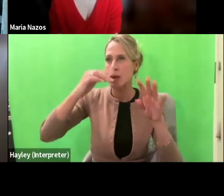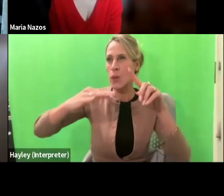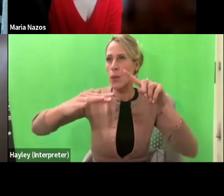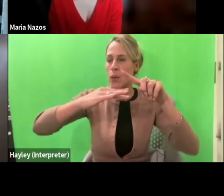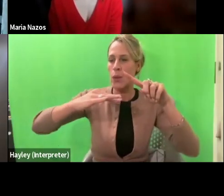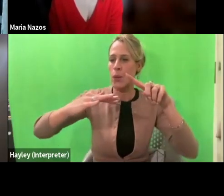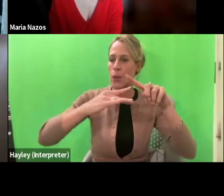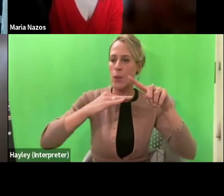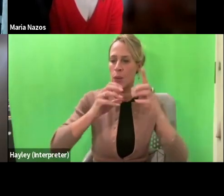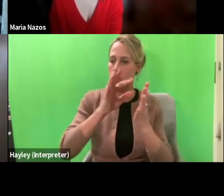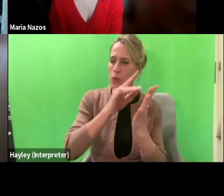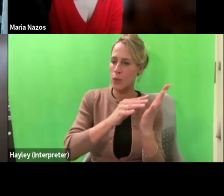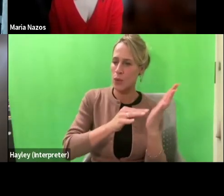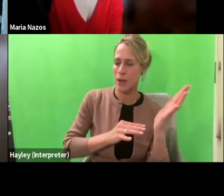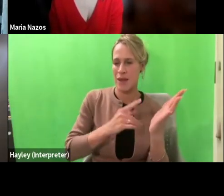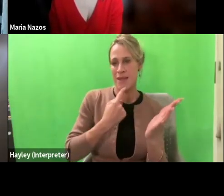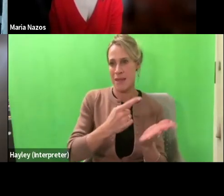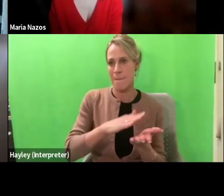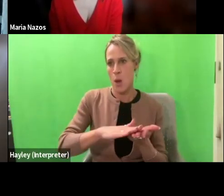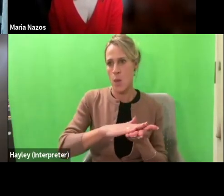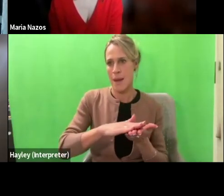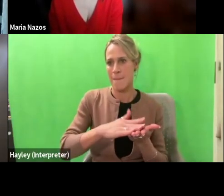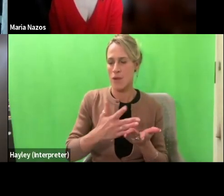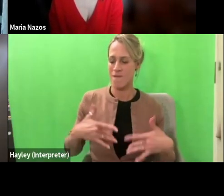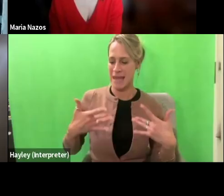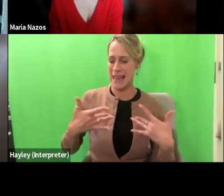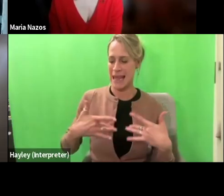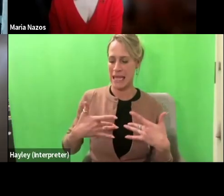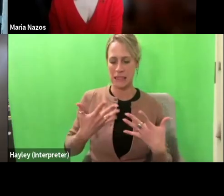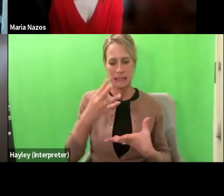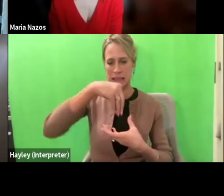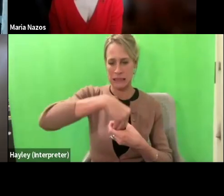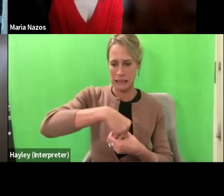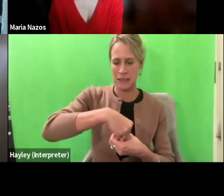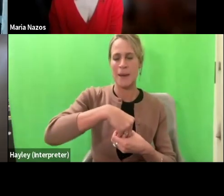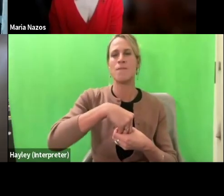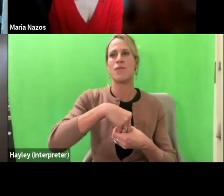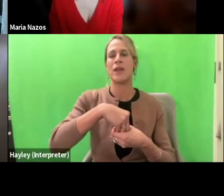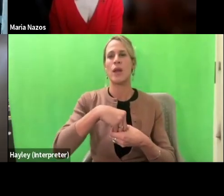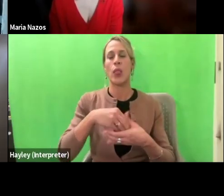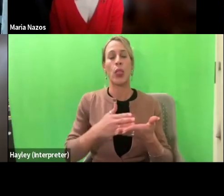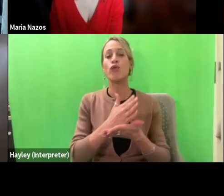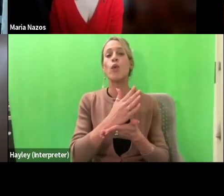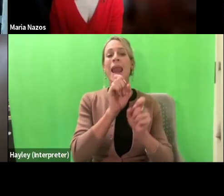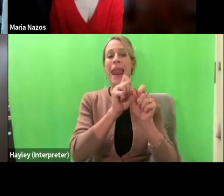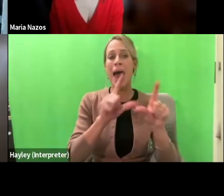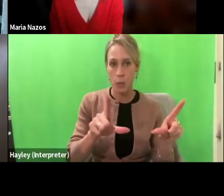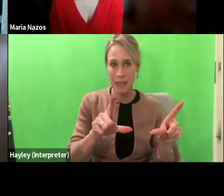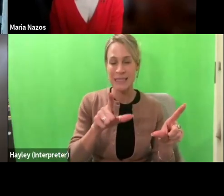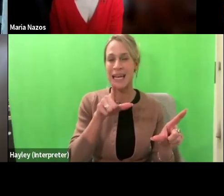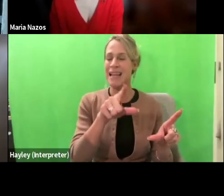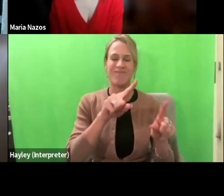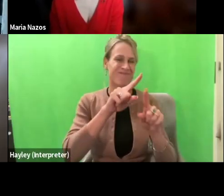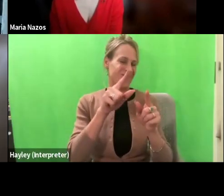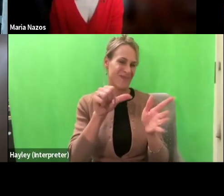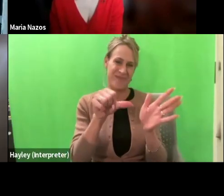existence. You're feeling from this poem, from the language, from the contact with the language. Now, this cannot